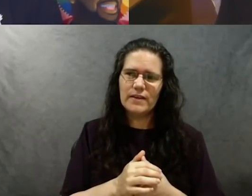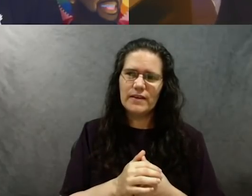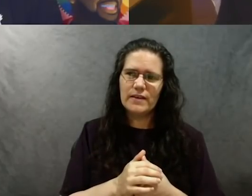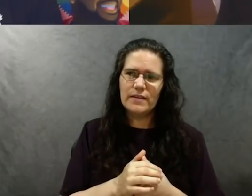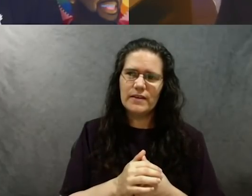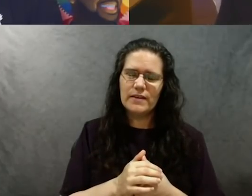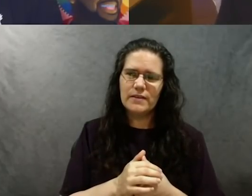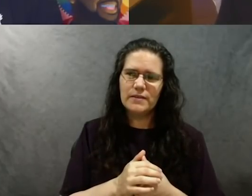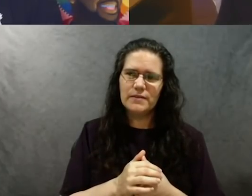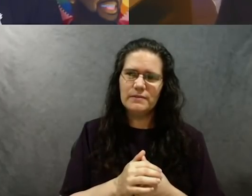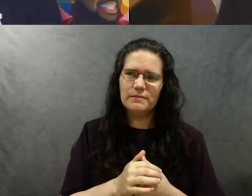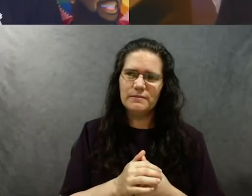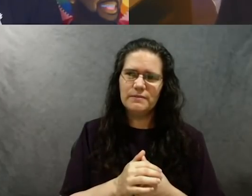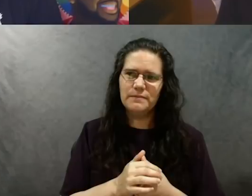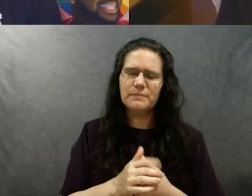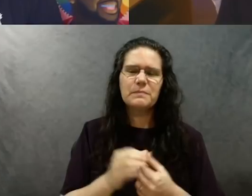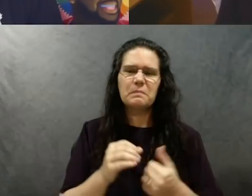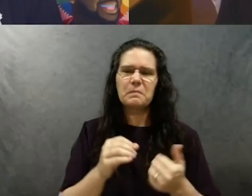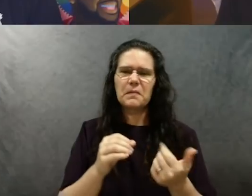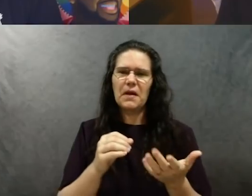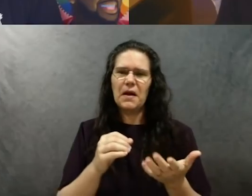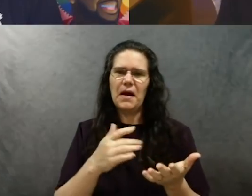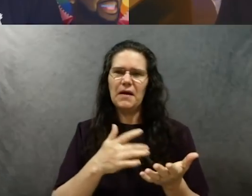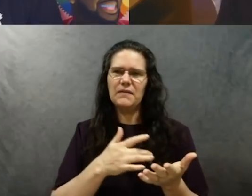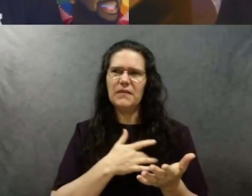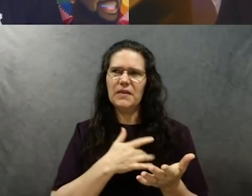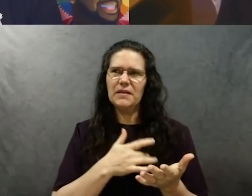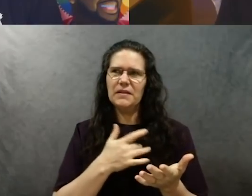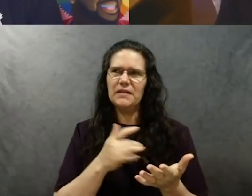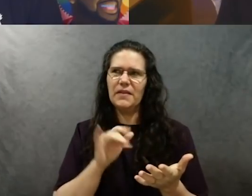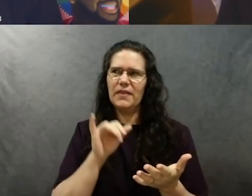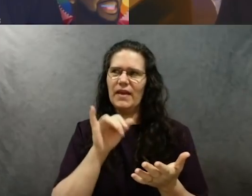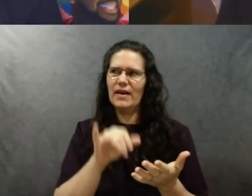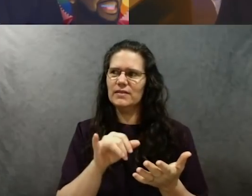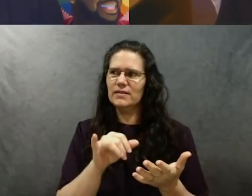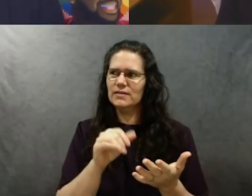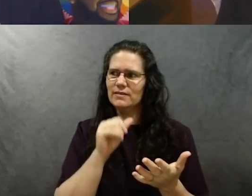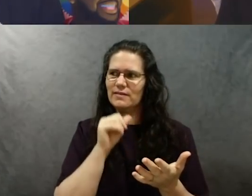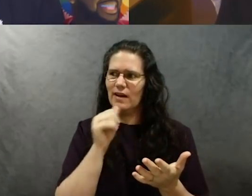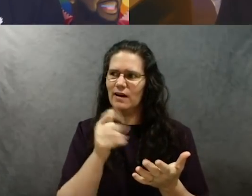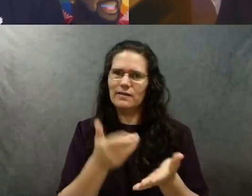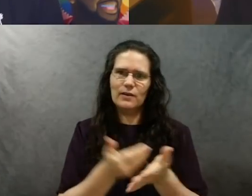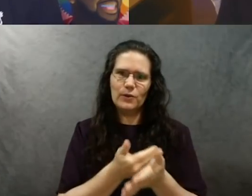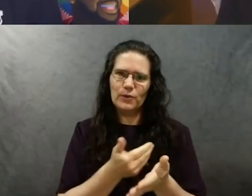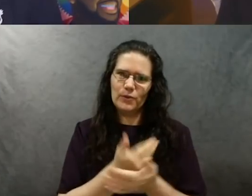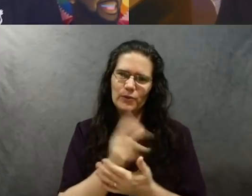And I don't think that's anything particularly new.